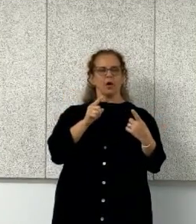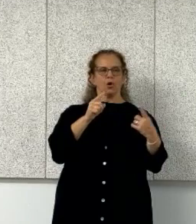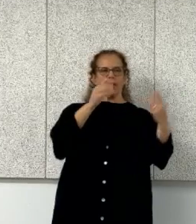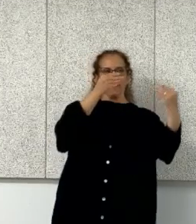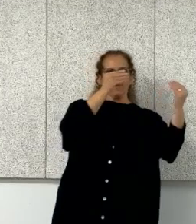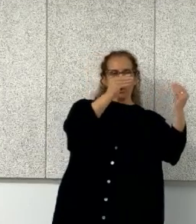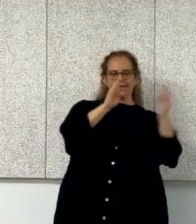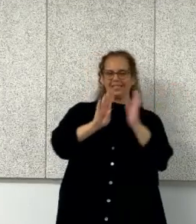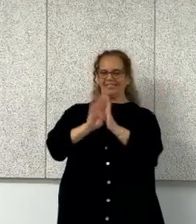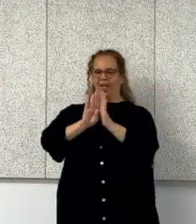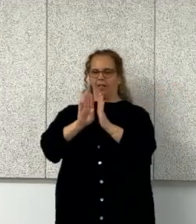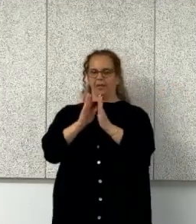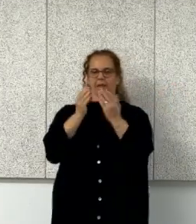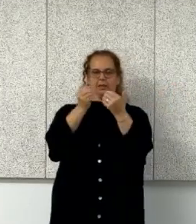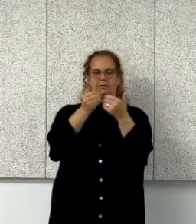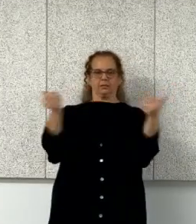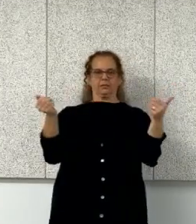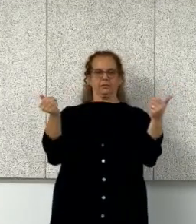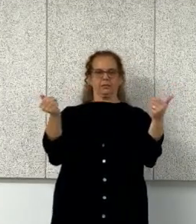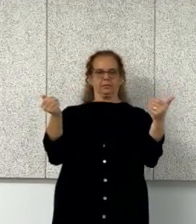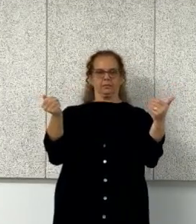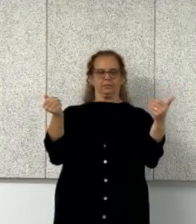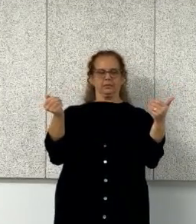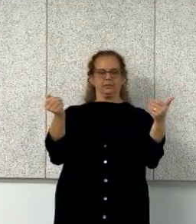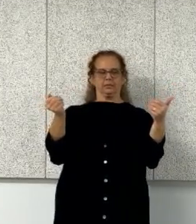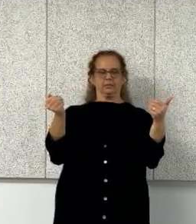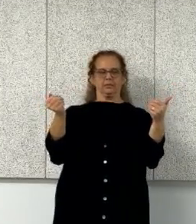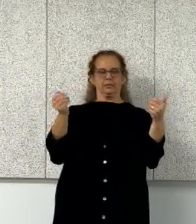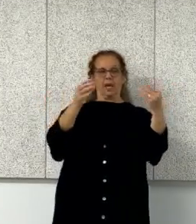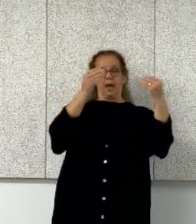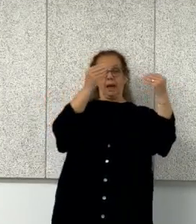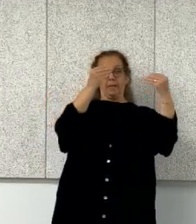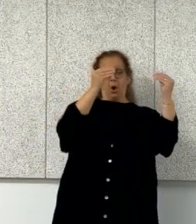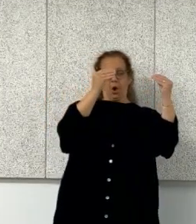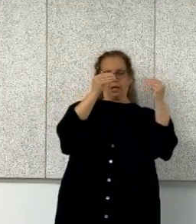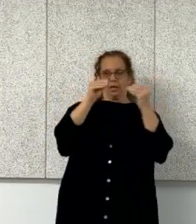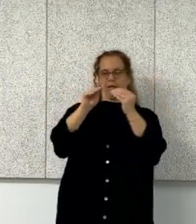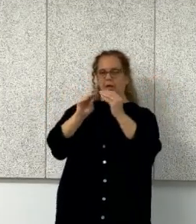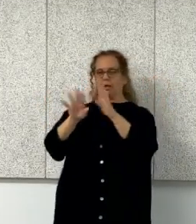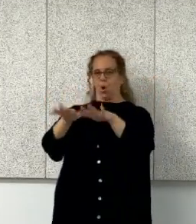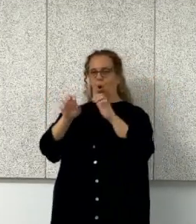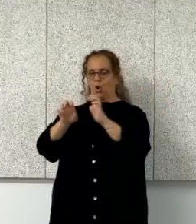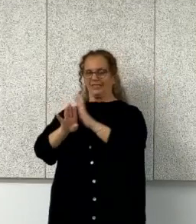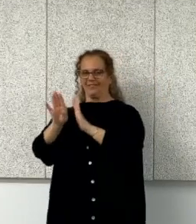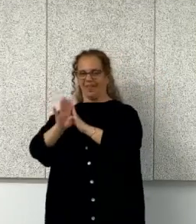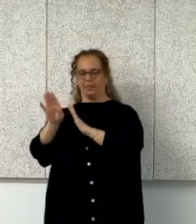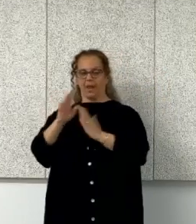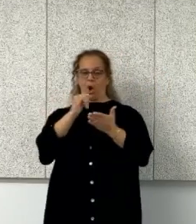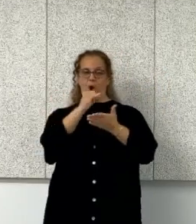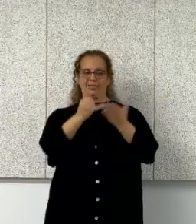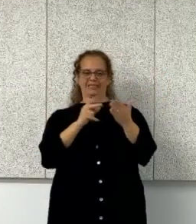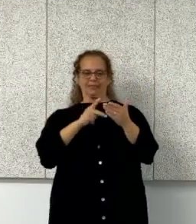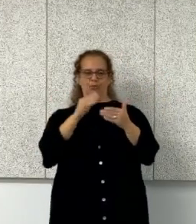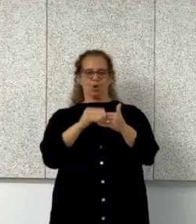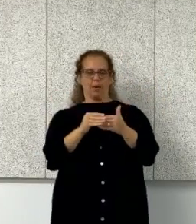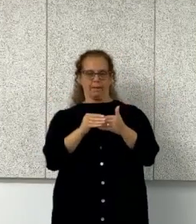it's time to talk about the silos between marketing and the audience and artistic programming. And so I'm very glad you're